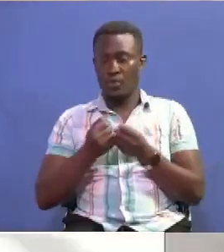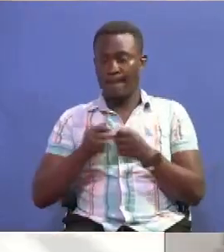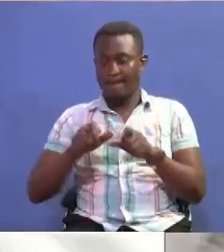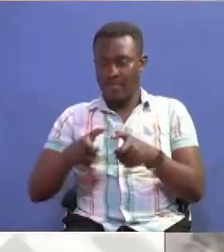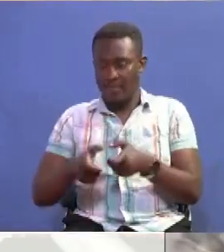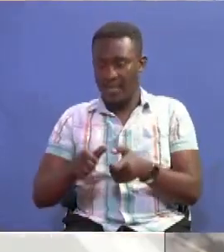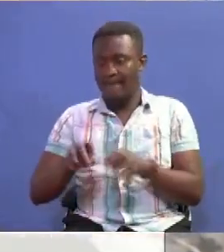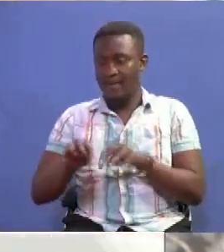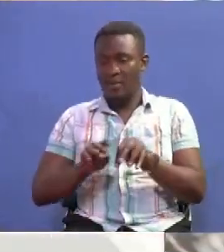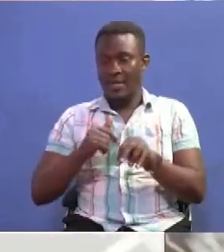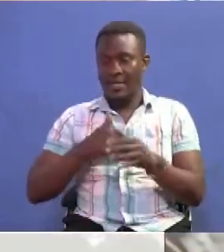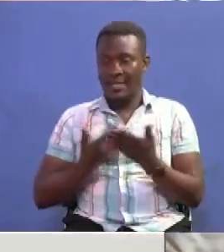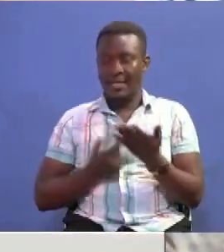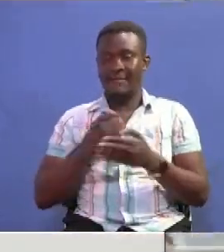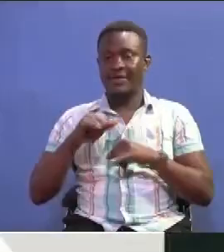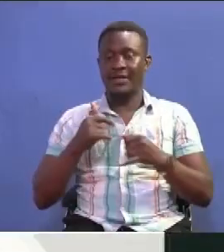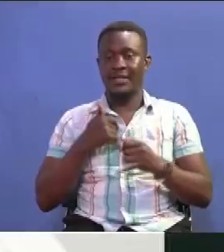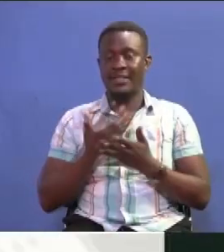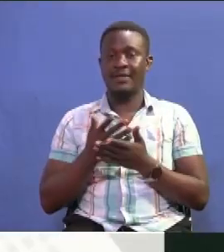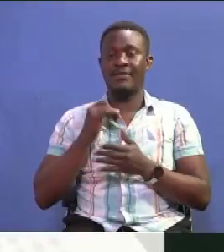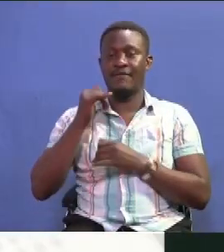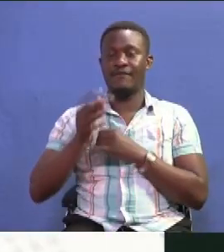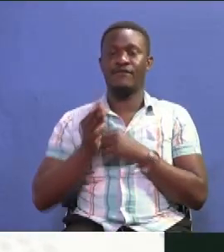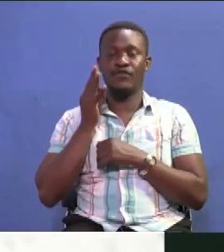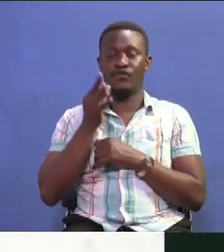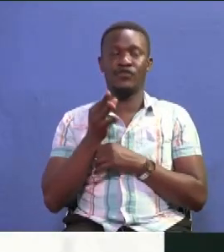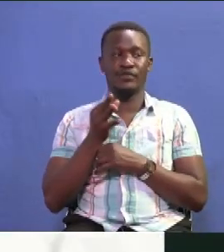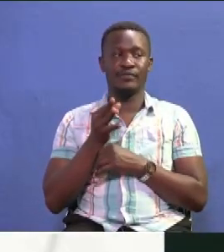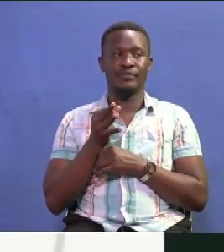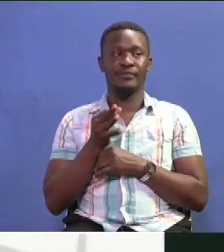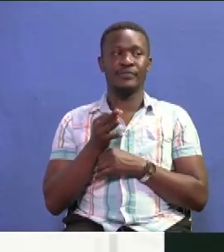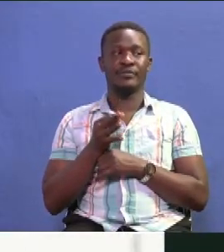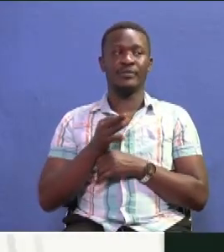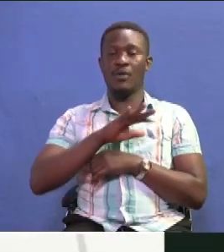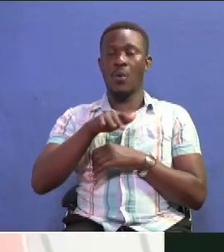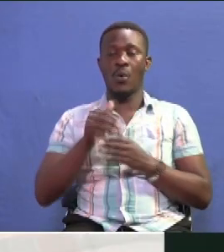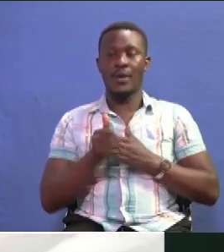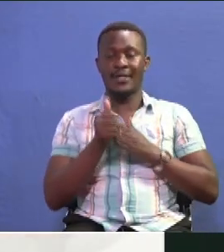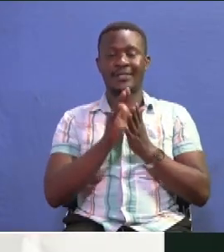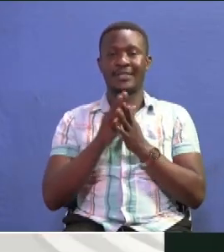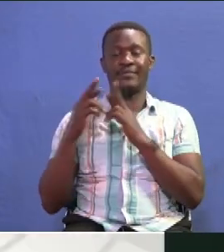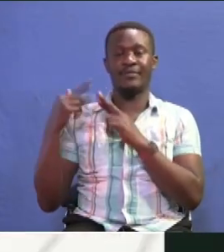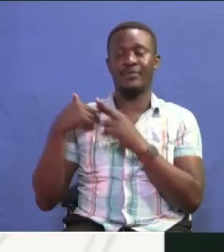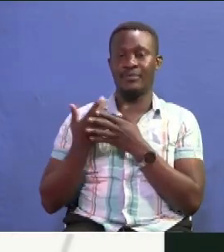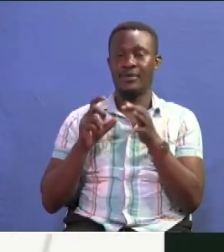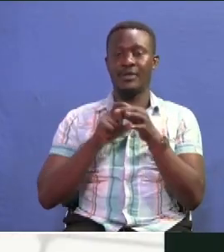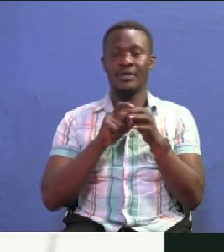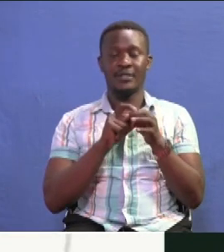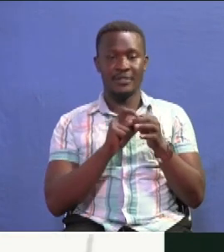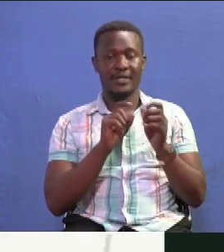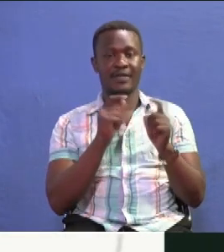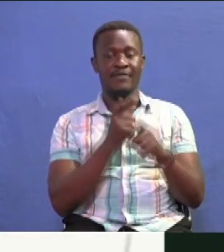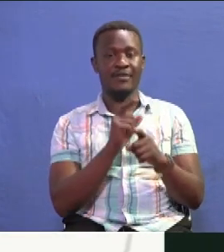may affect them in the near future. The digital age offers us immense possibilities to connect and connect